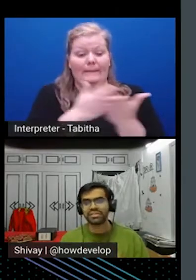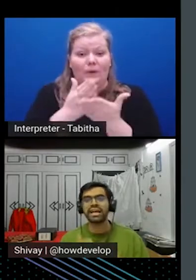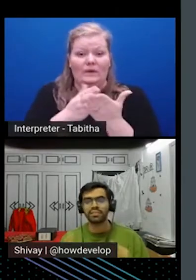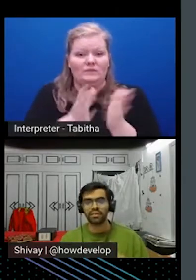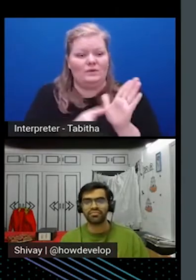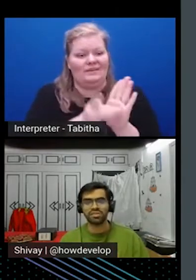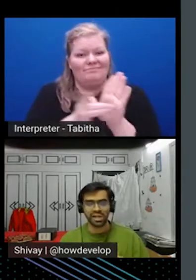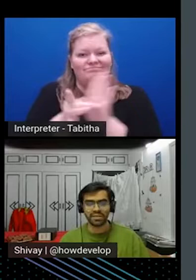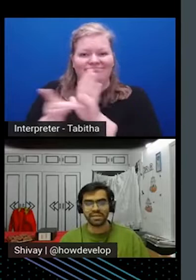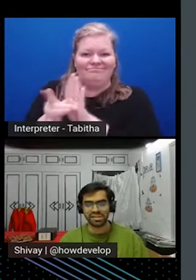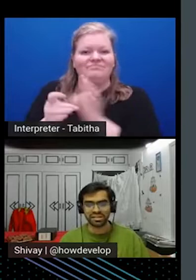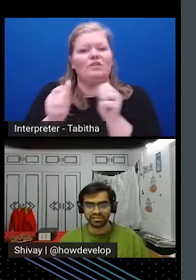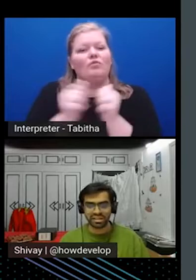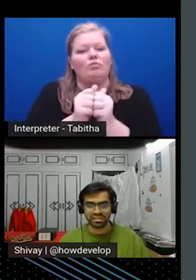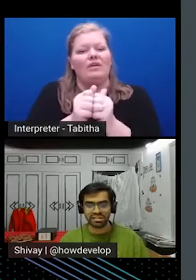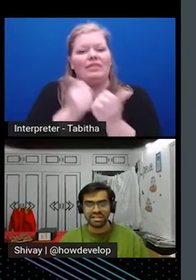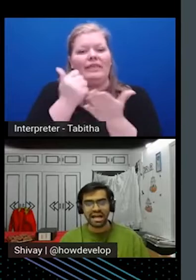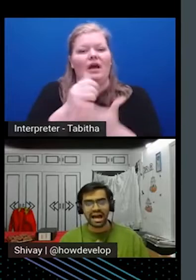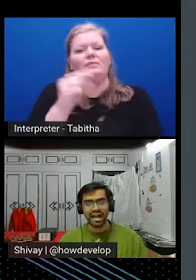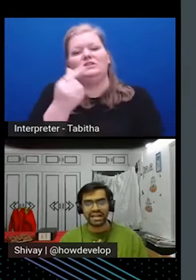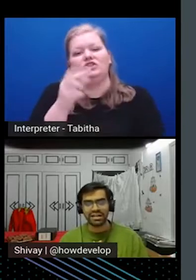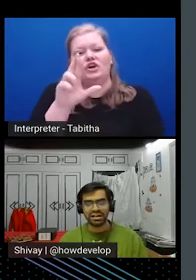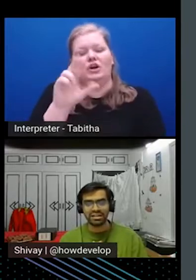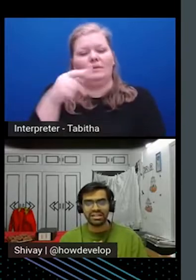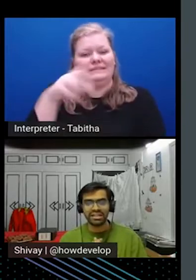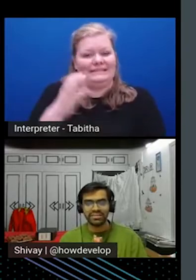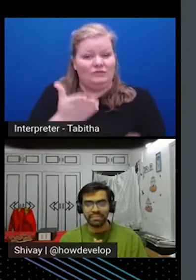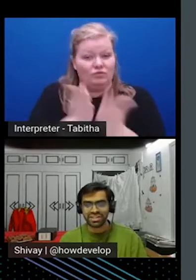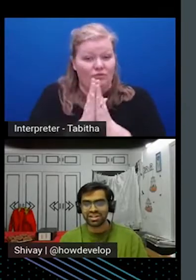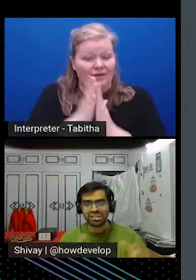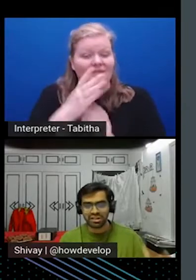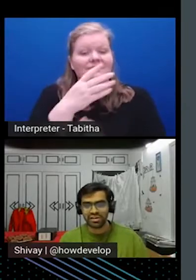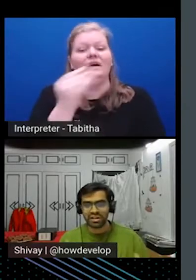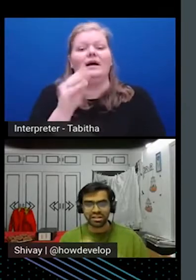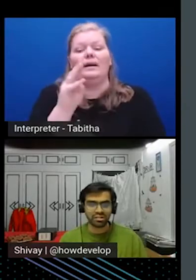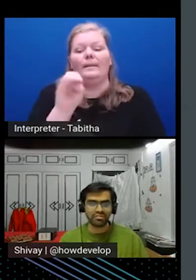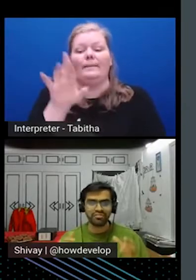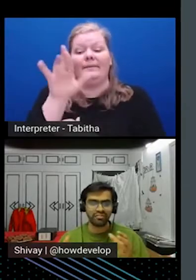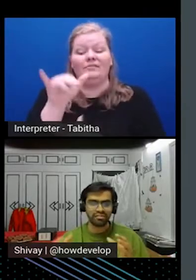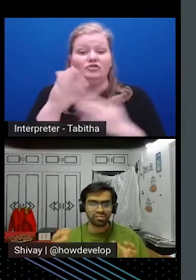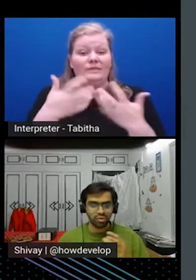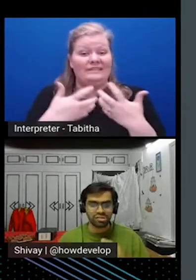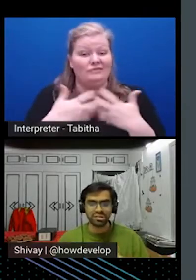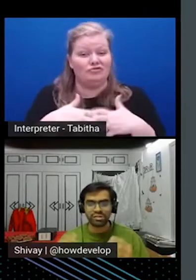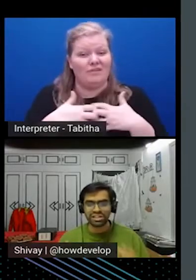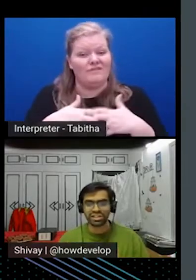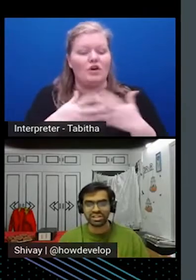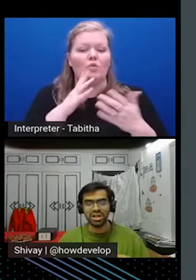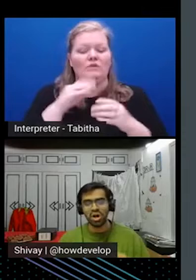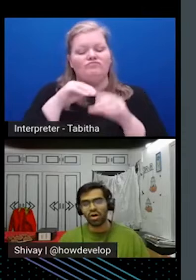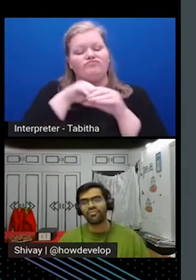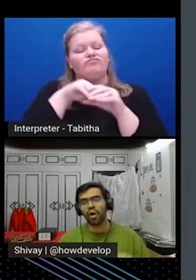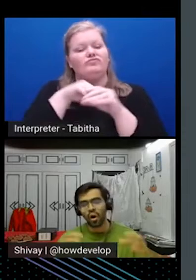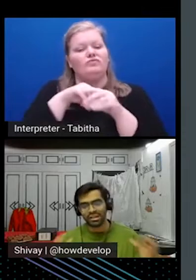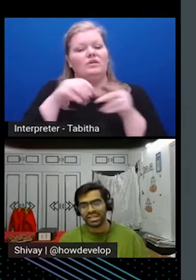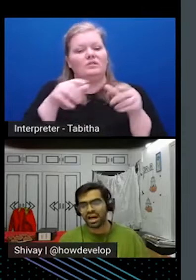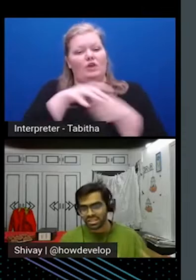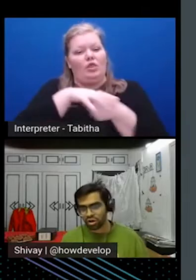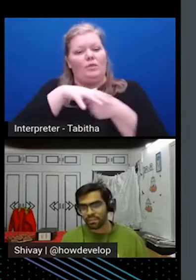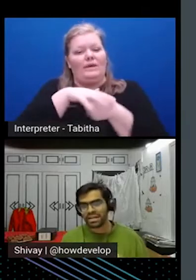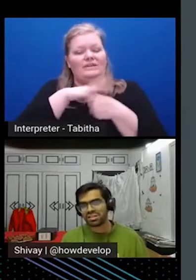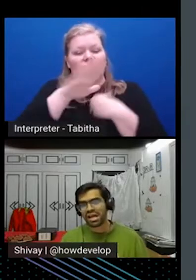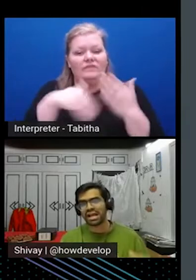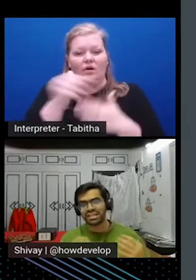another with the help of gRPC requests. And the Meshery server sort of stores the location of all the